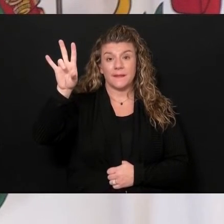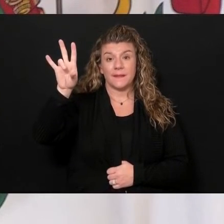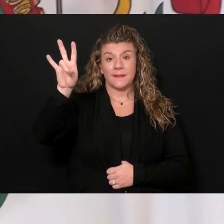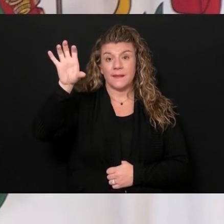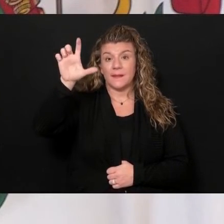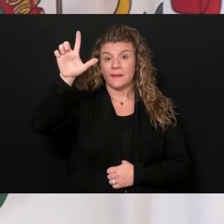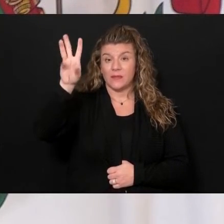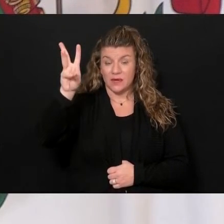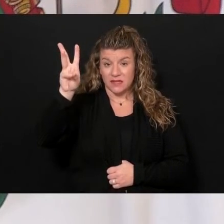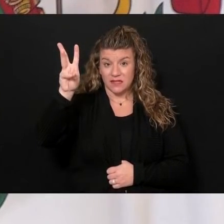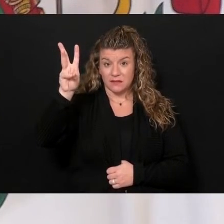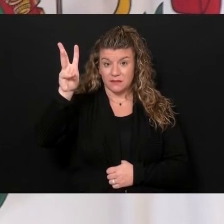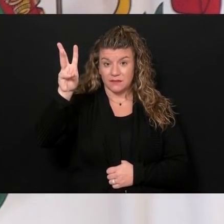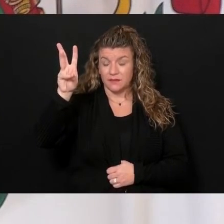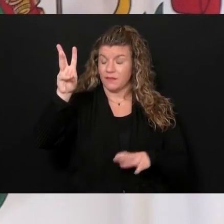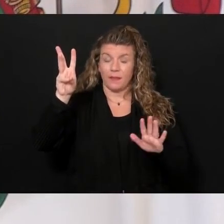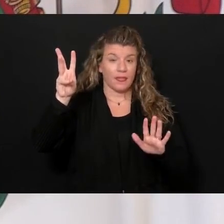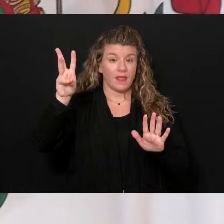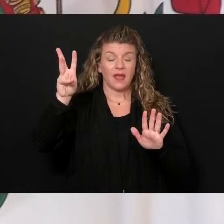725th